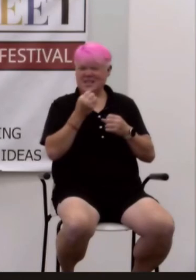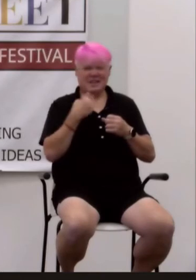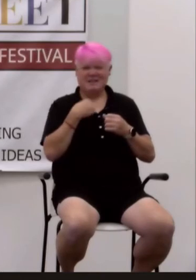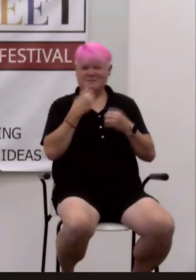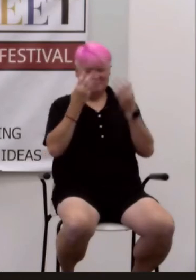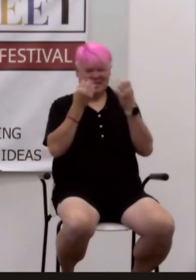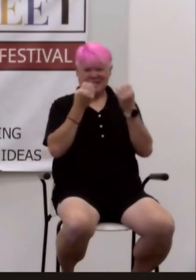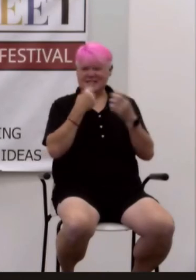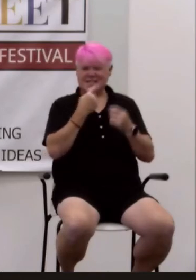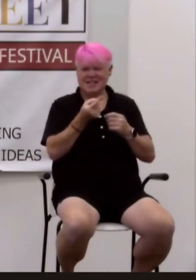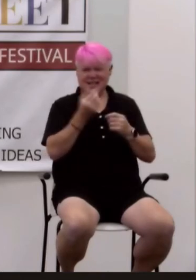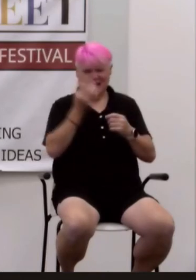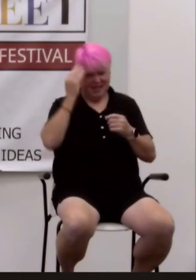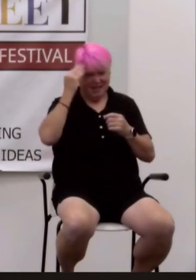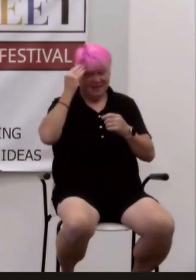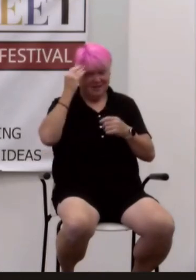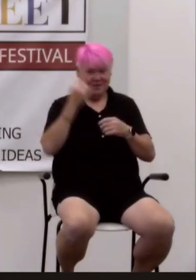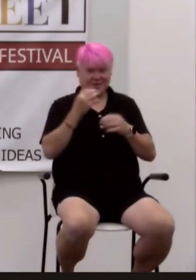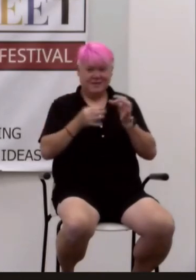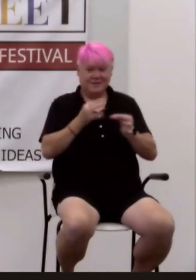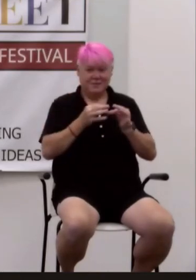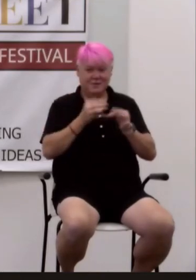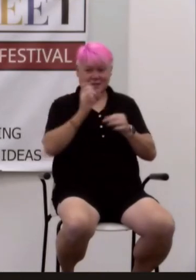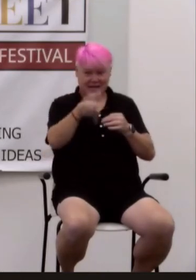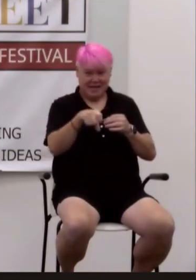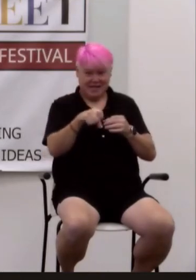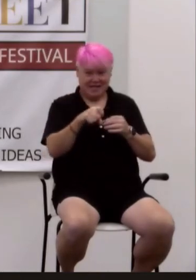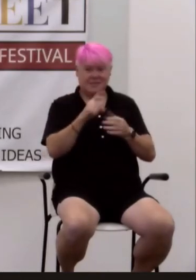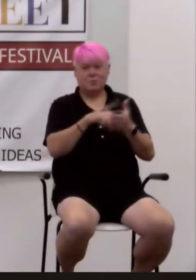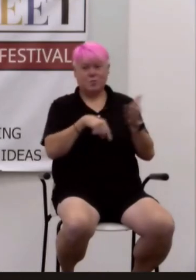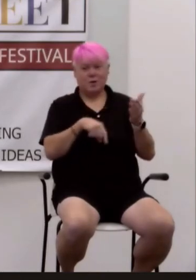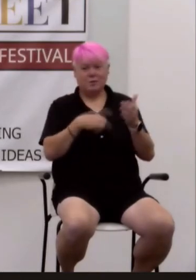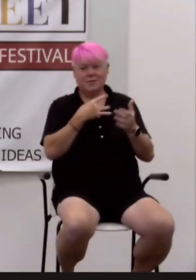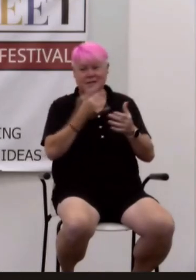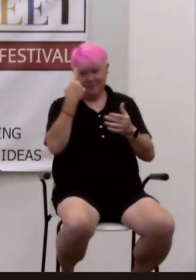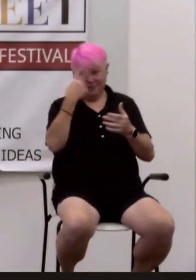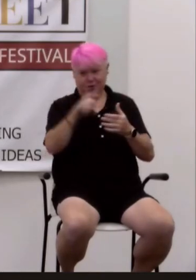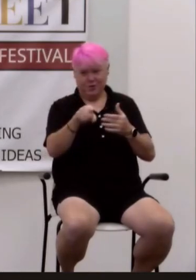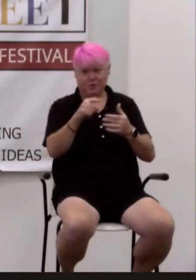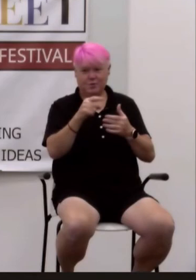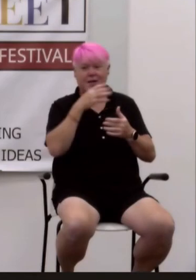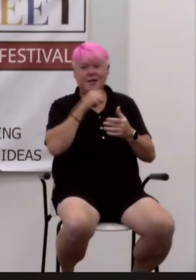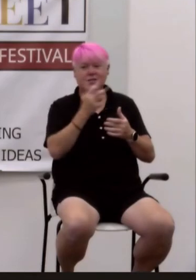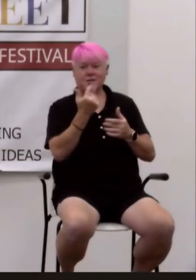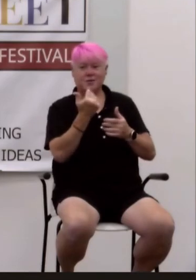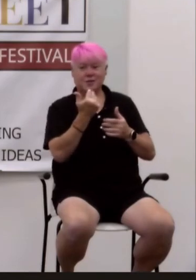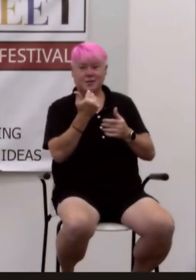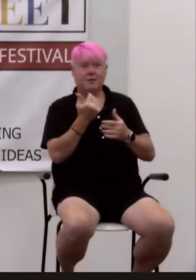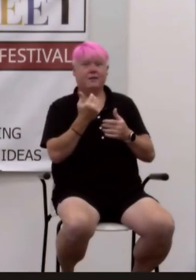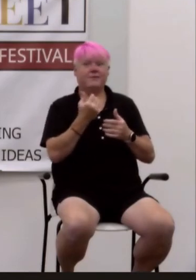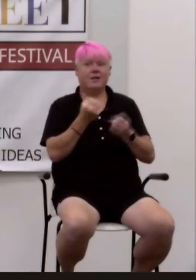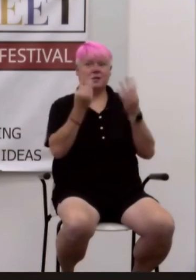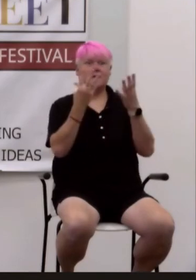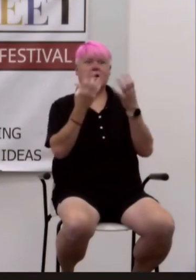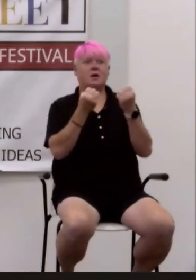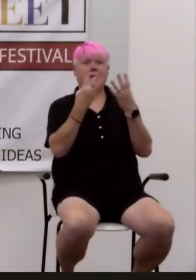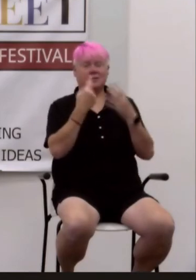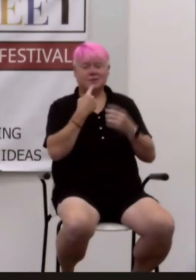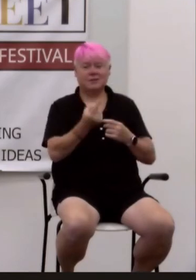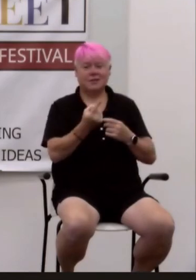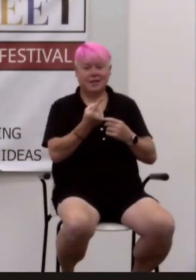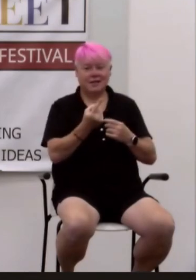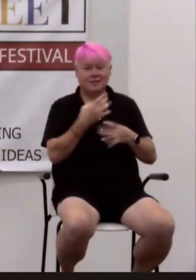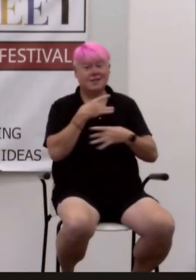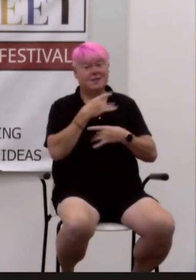know that if I were to ask women, what was it like for you at 13? They'd have a lot to say. So that was interesting